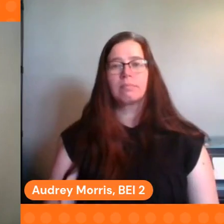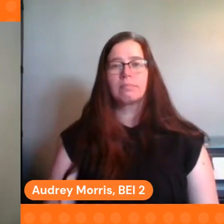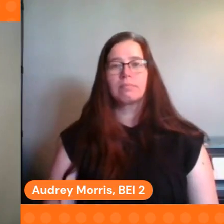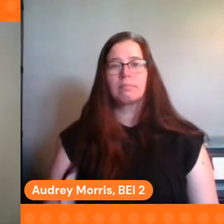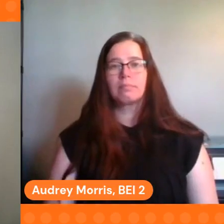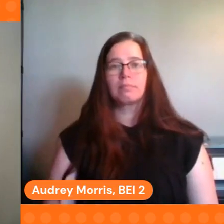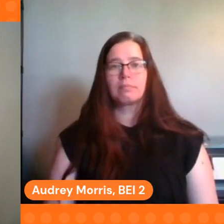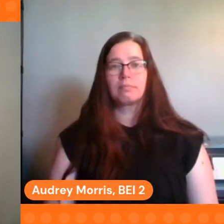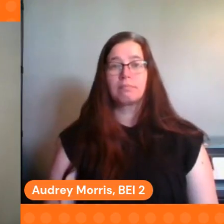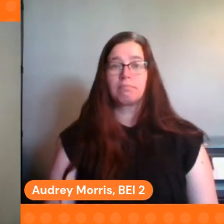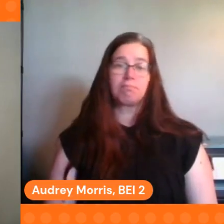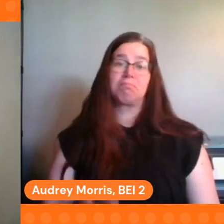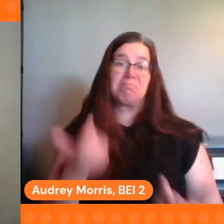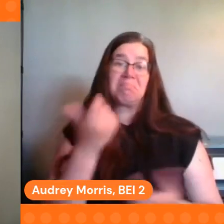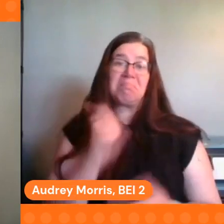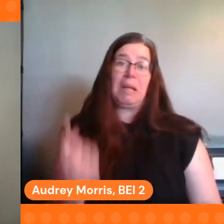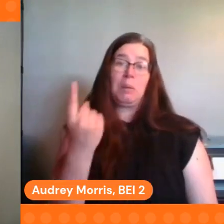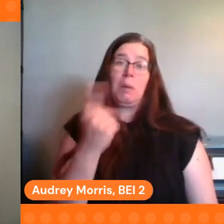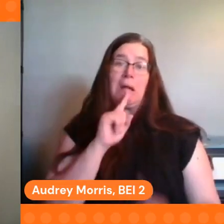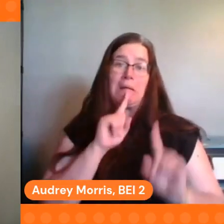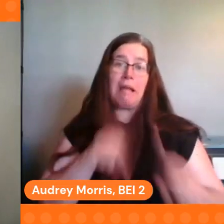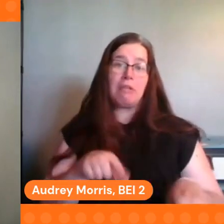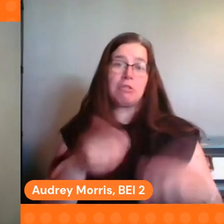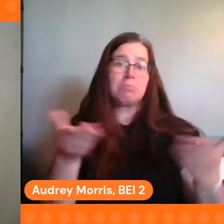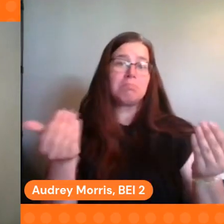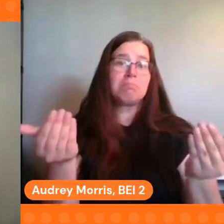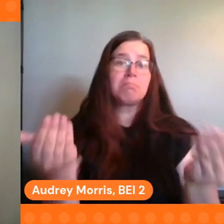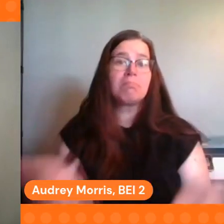And that could be for any one of you.